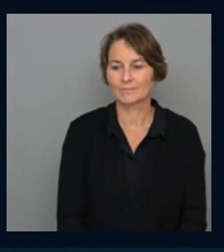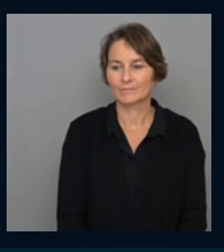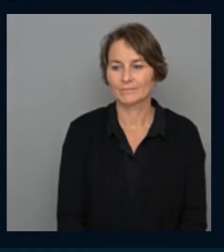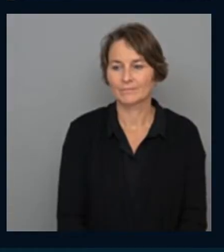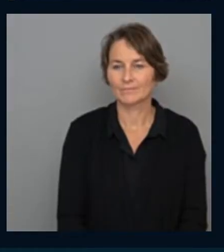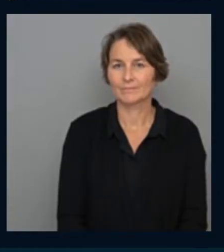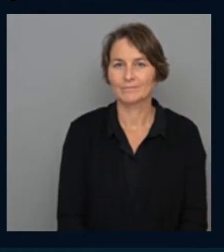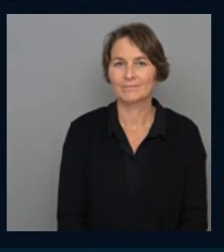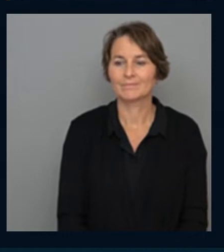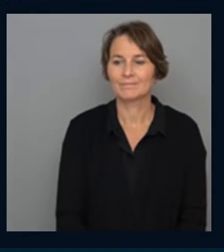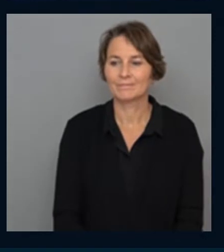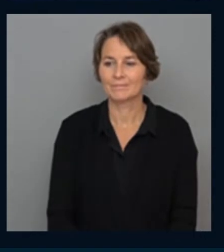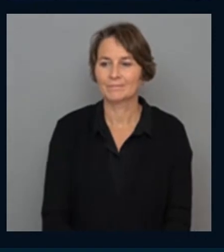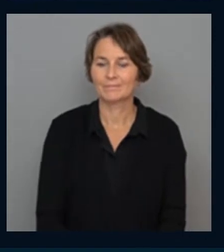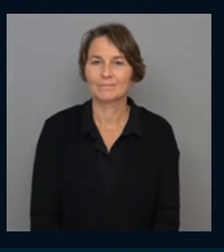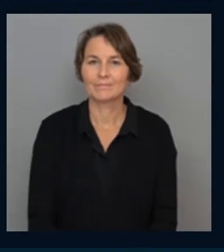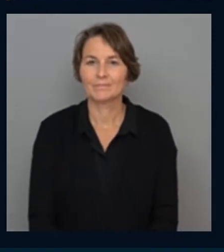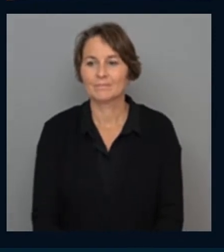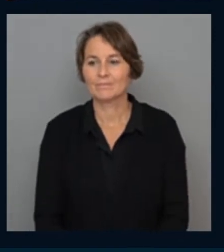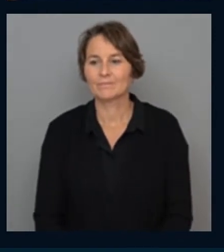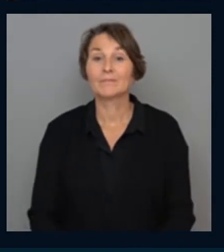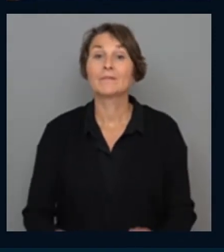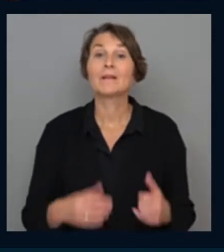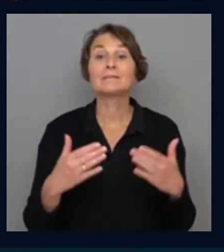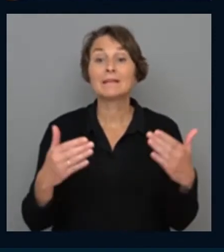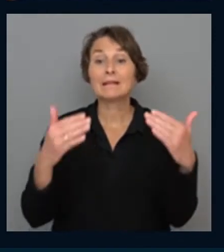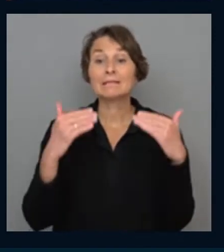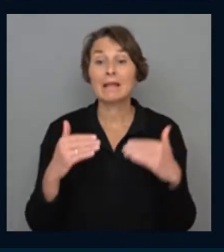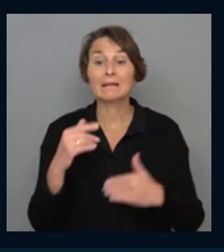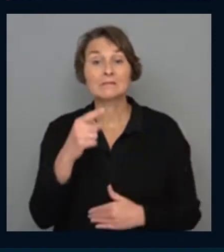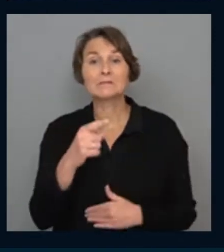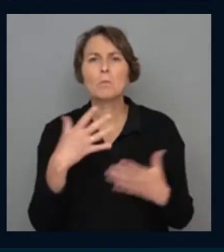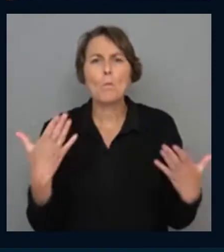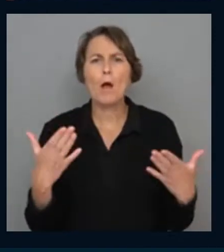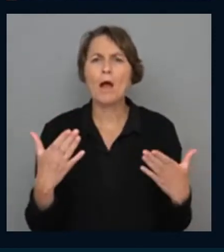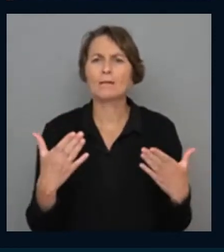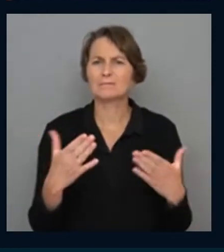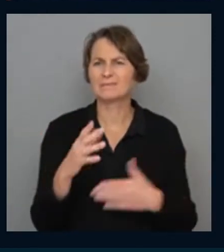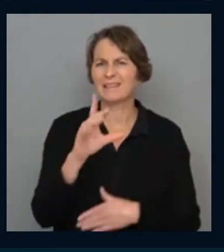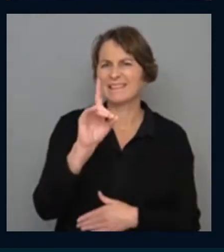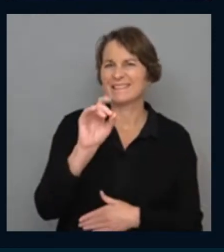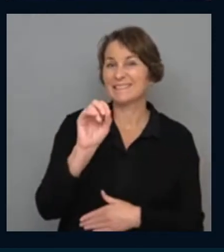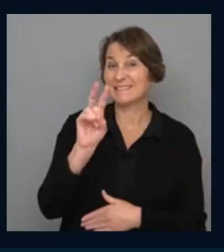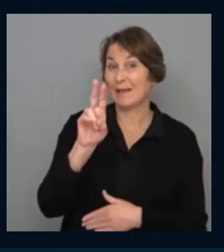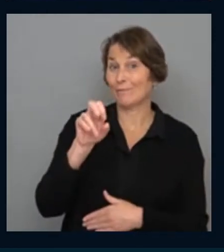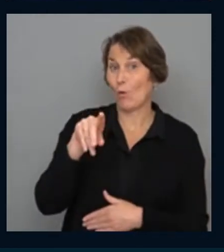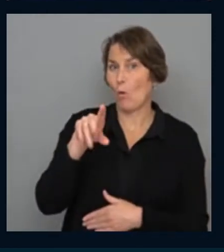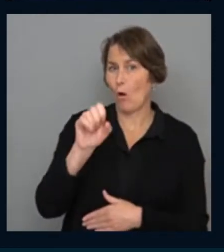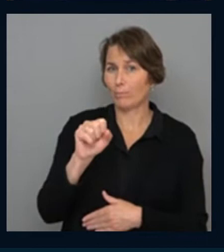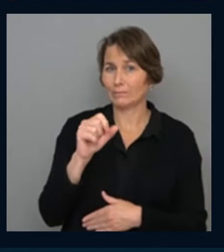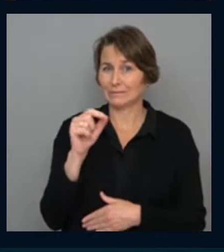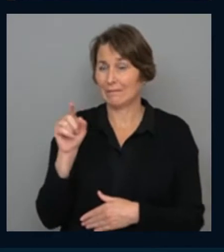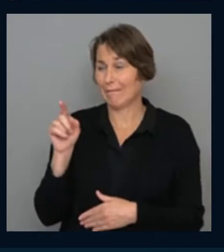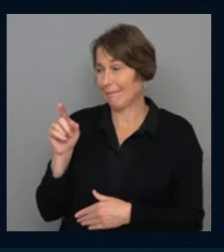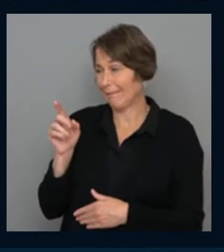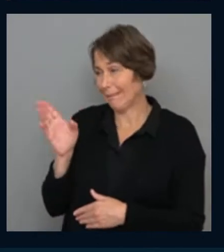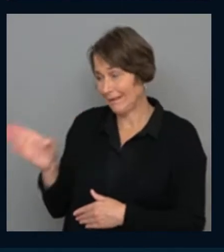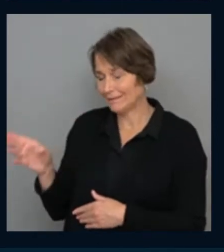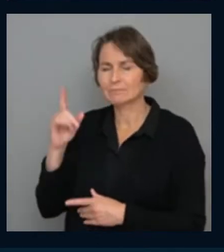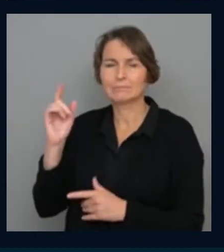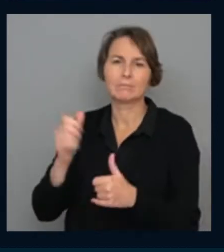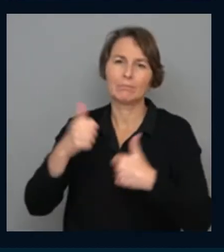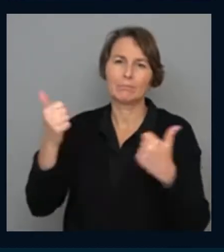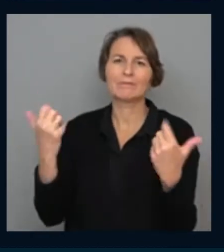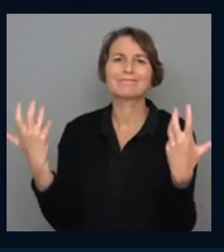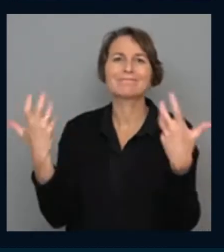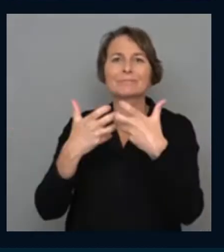about is Azure Repos. This is a great element built into Azure DevOps to put your code in. Now, your code will sit into the same kind of organizational unit as